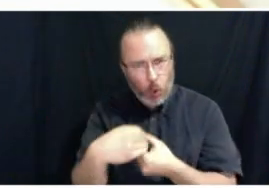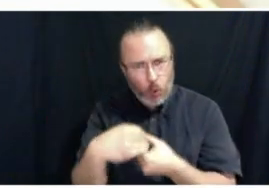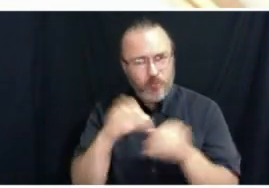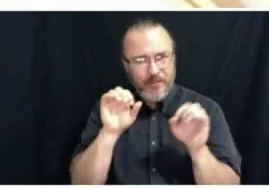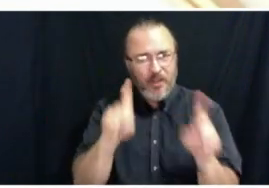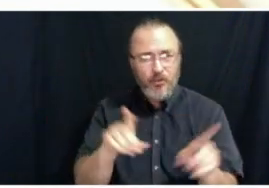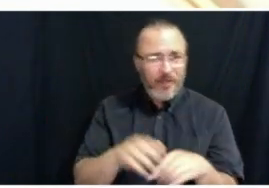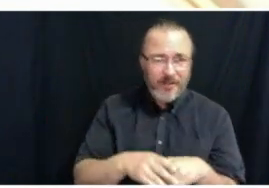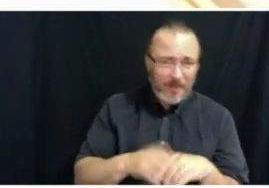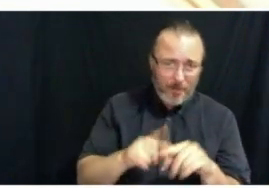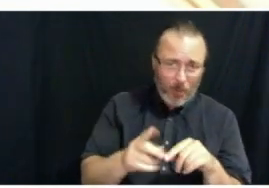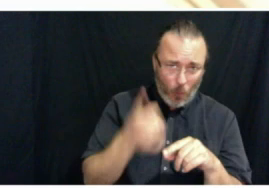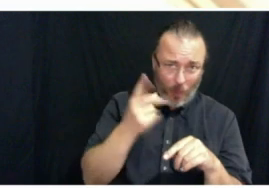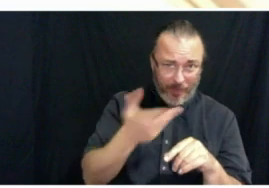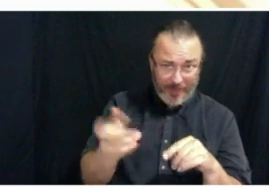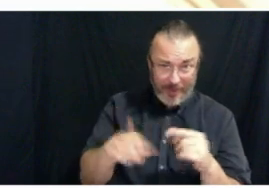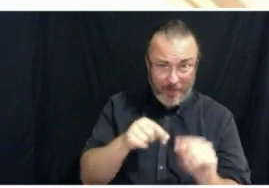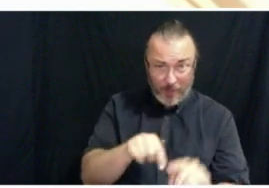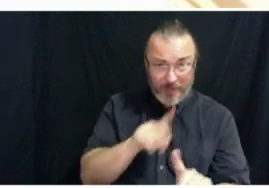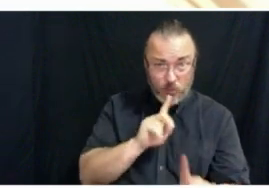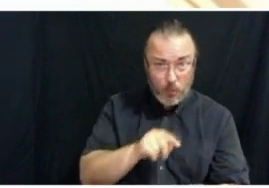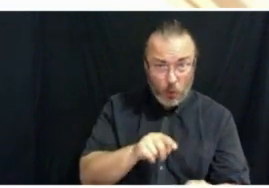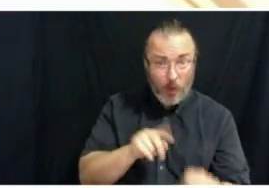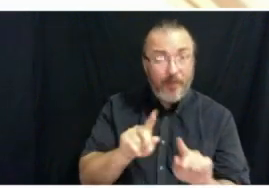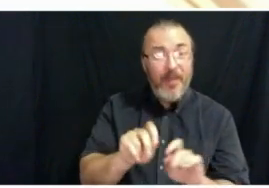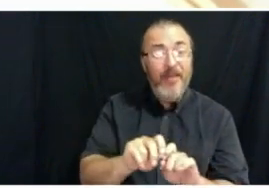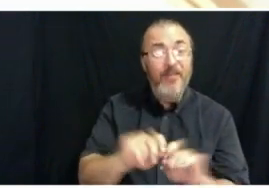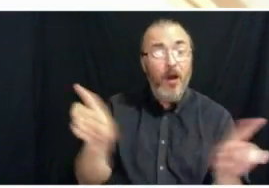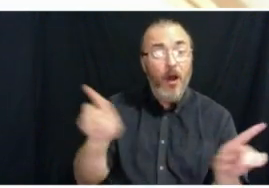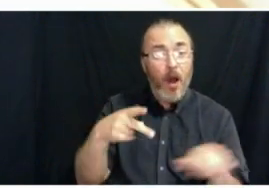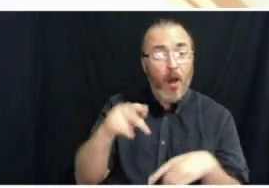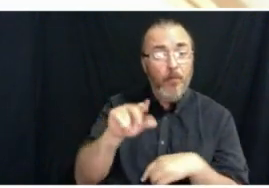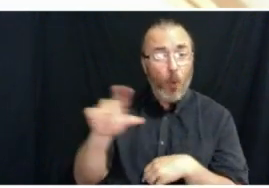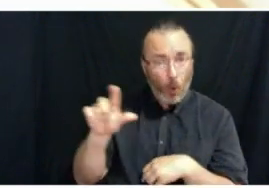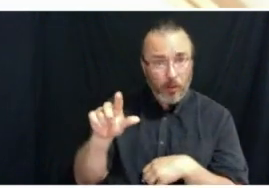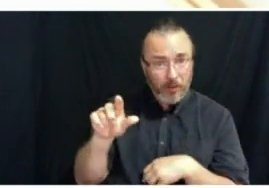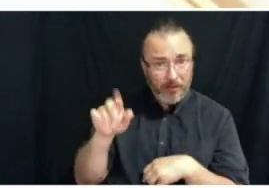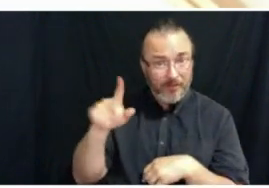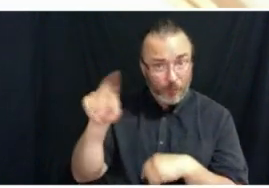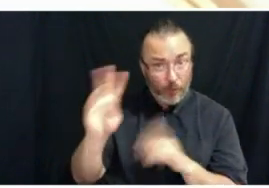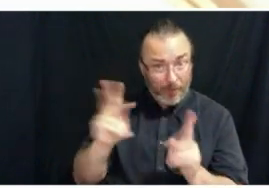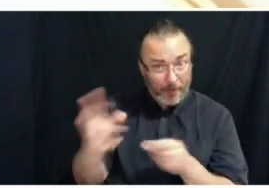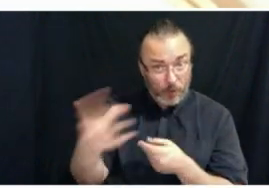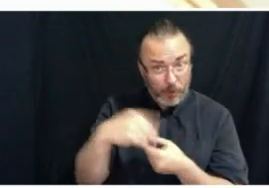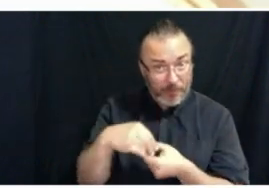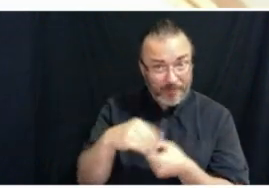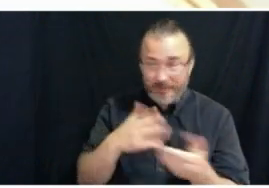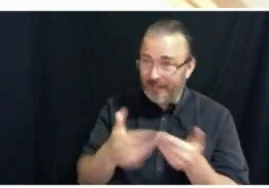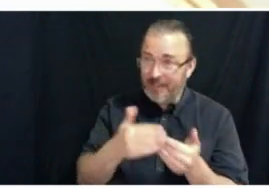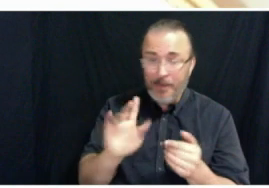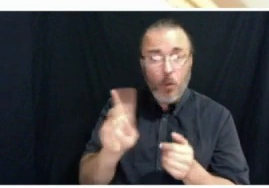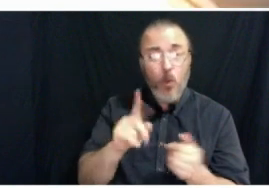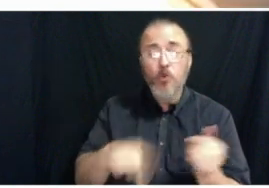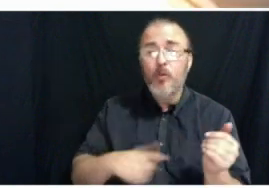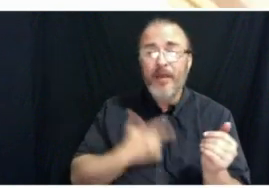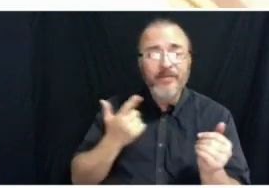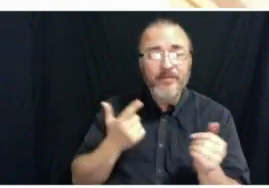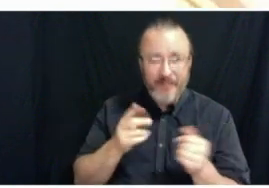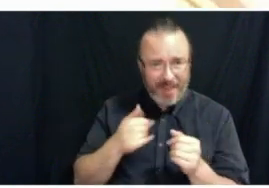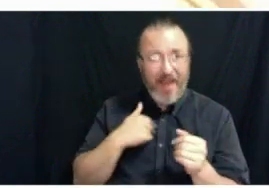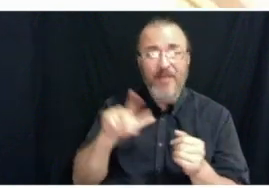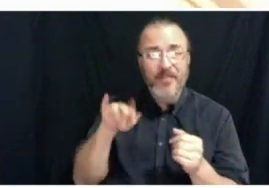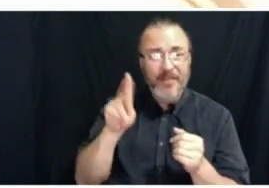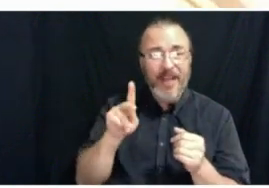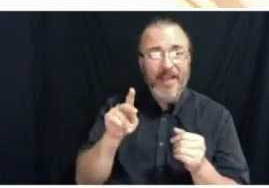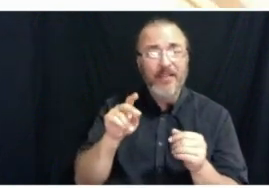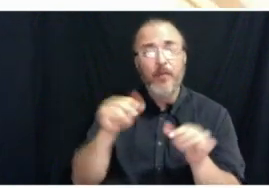has launched is a poll for people to participate in, no matter where they live. And a link for that has gone up in the chat. And